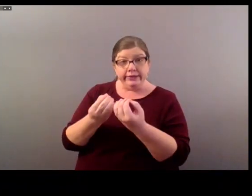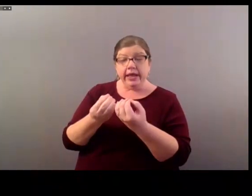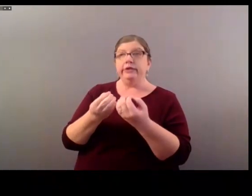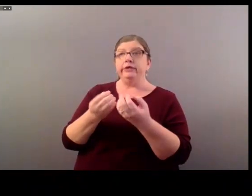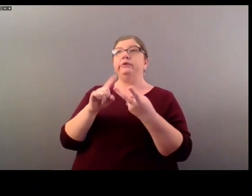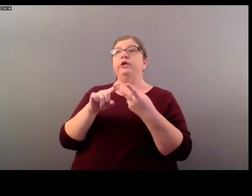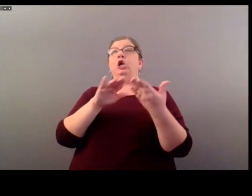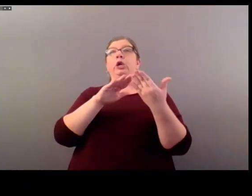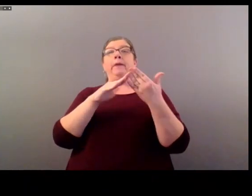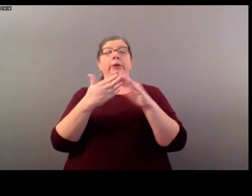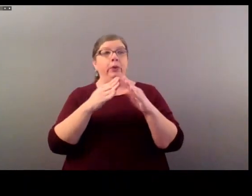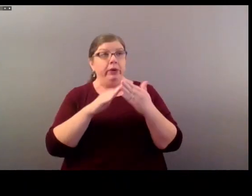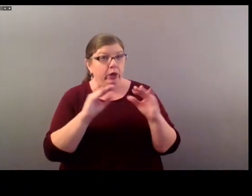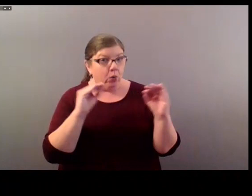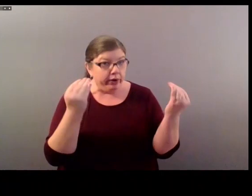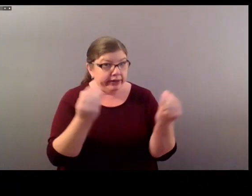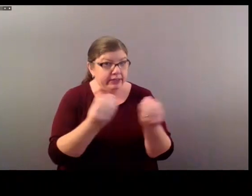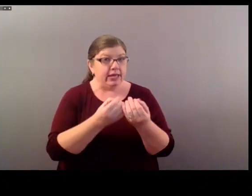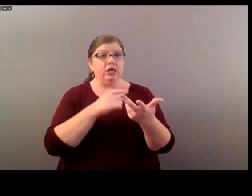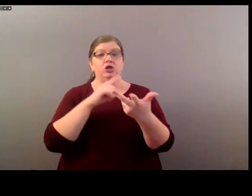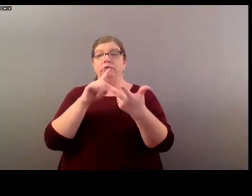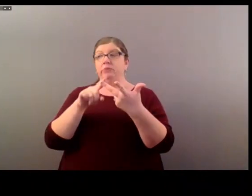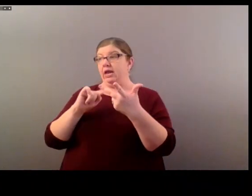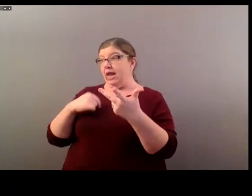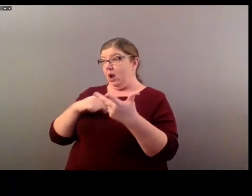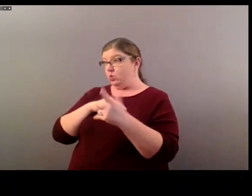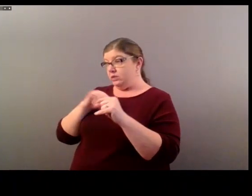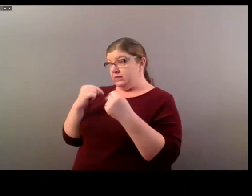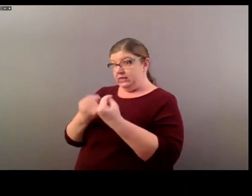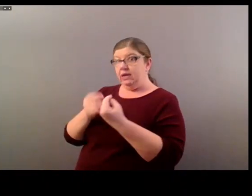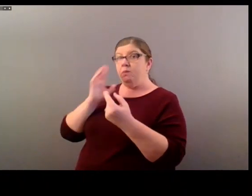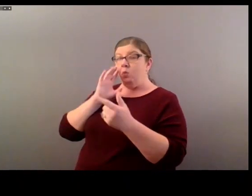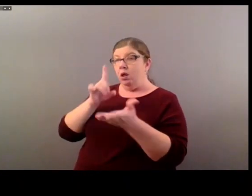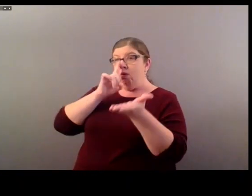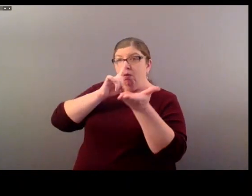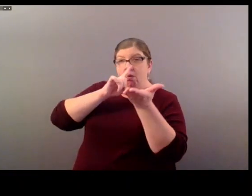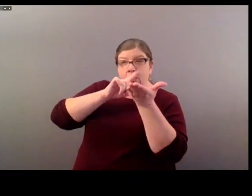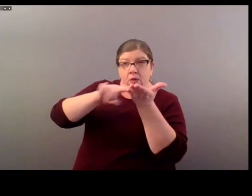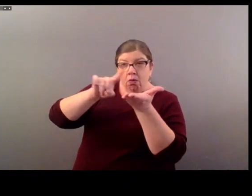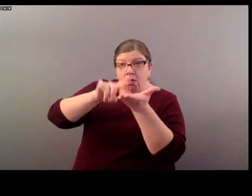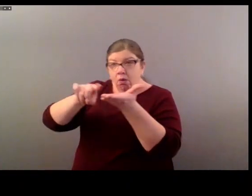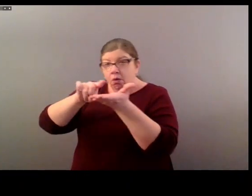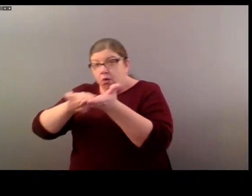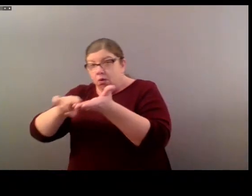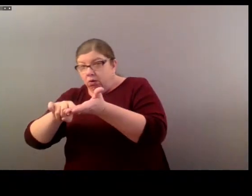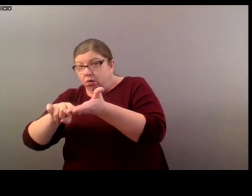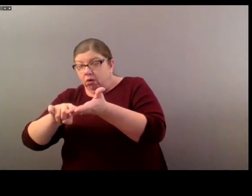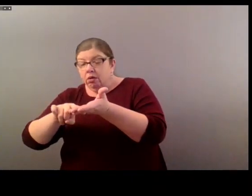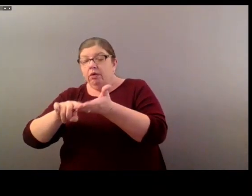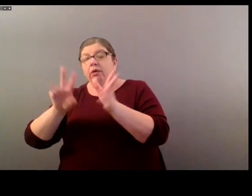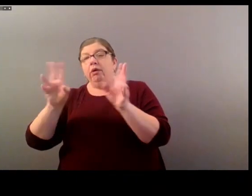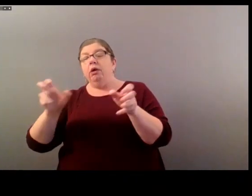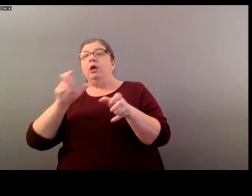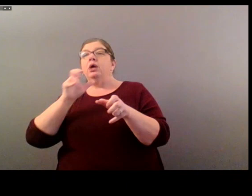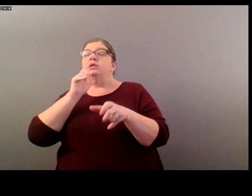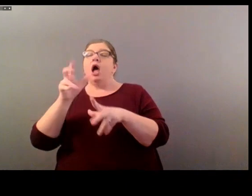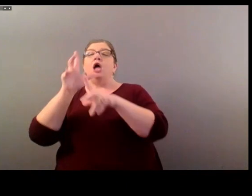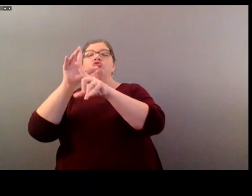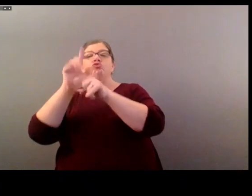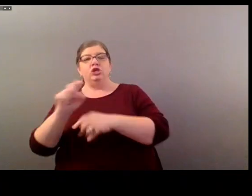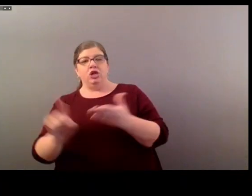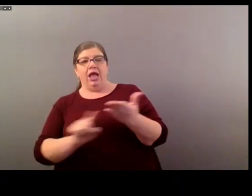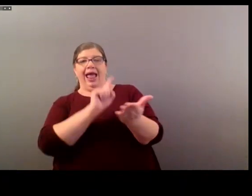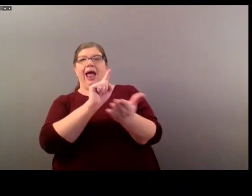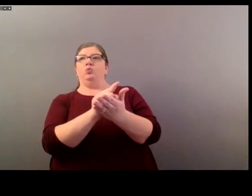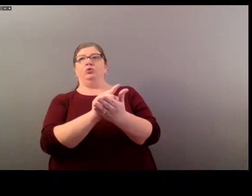community-based organizations, and our team will be exploring the non-traditional hours